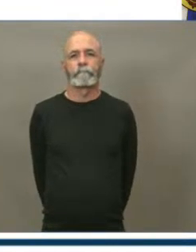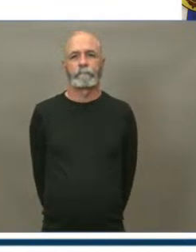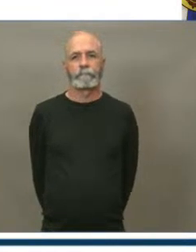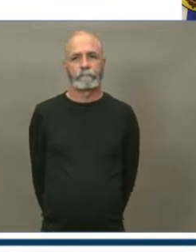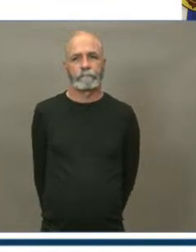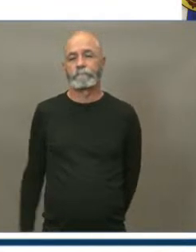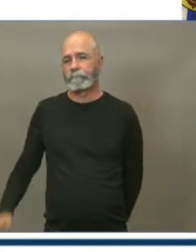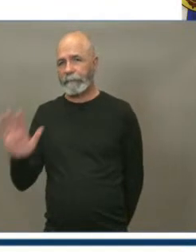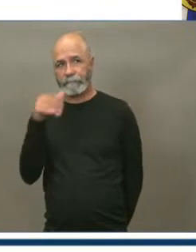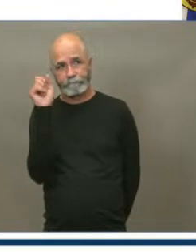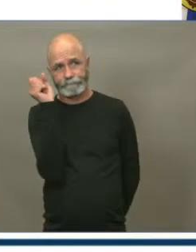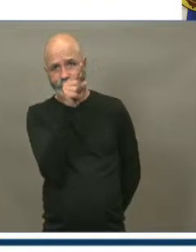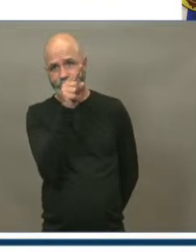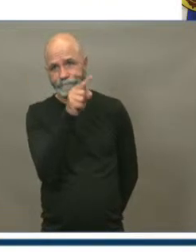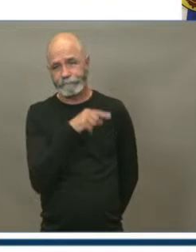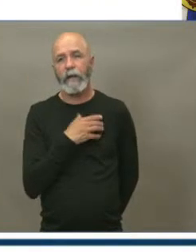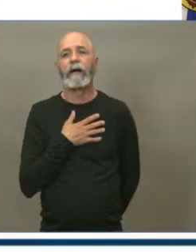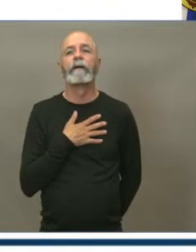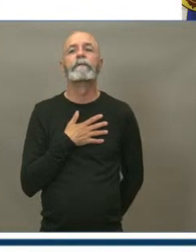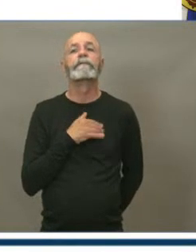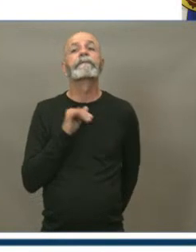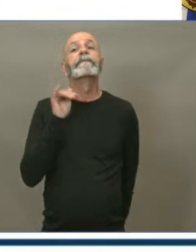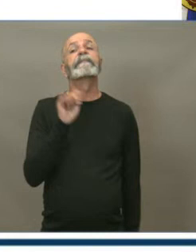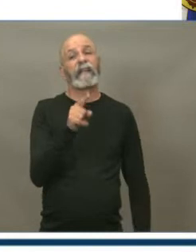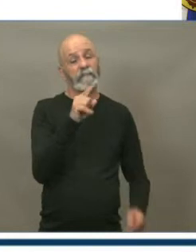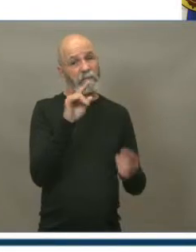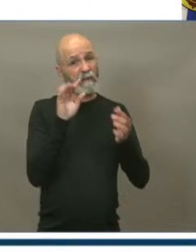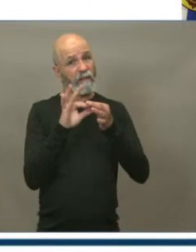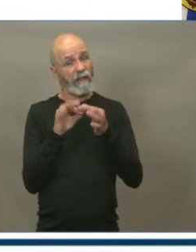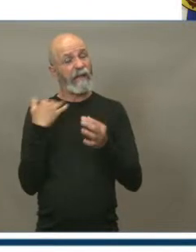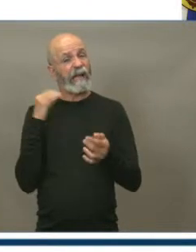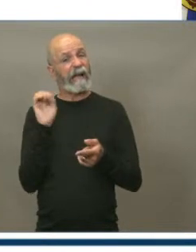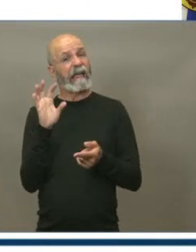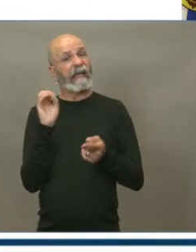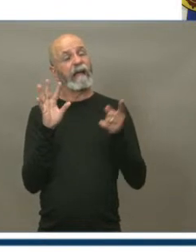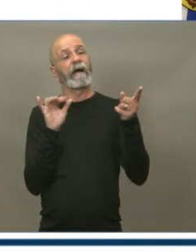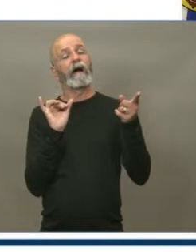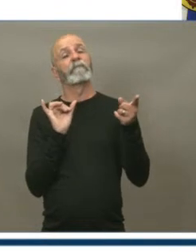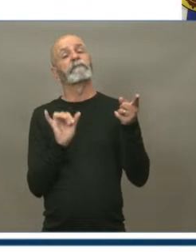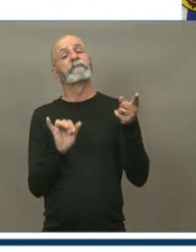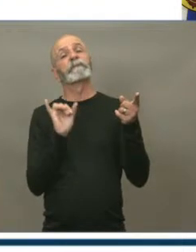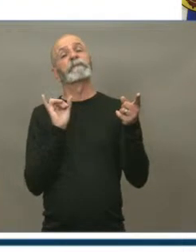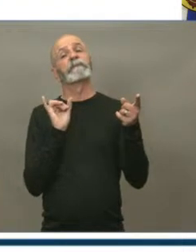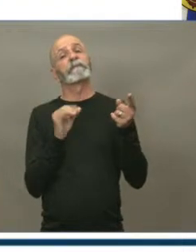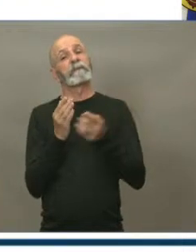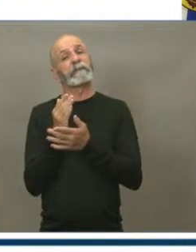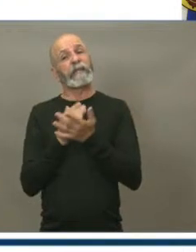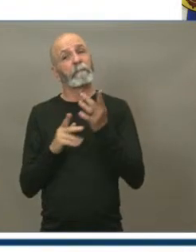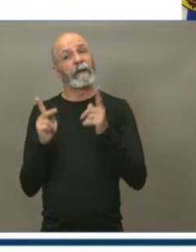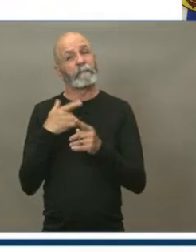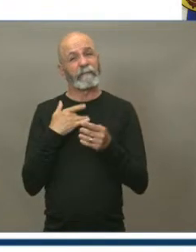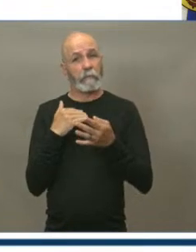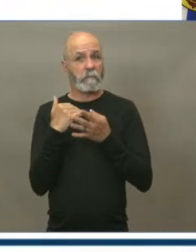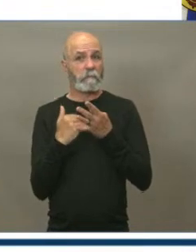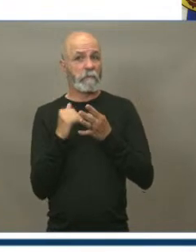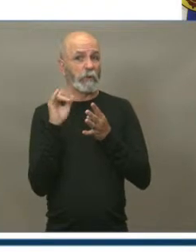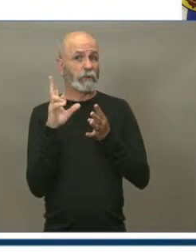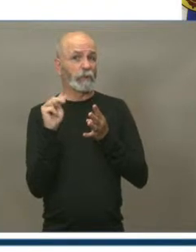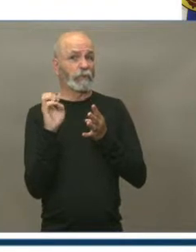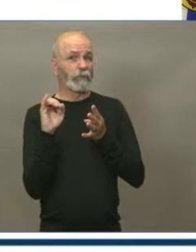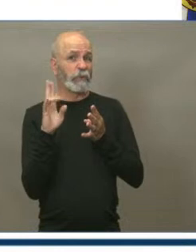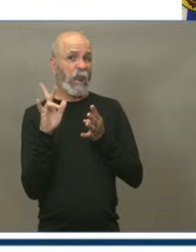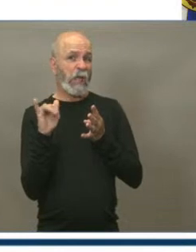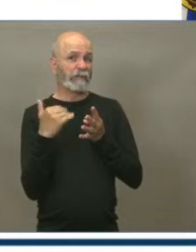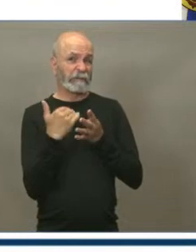to what you've just said, other Atlantic premiers seem pretty optimistic for an early July reopening of the bubble. what is your position on